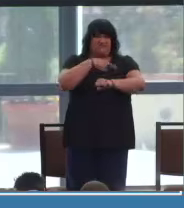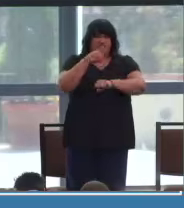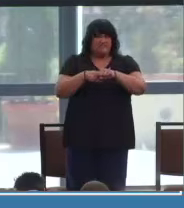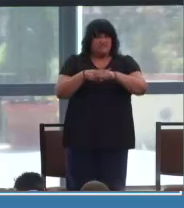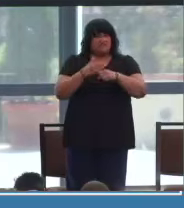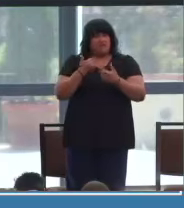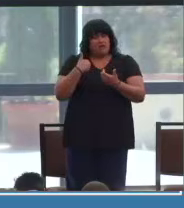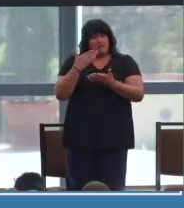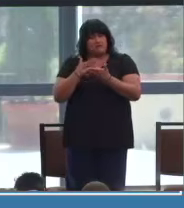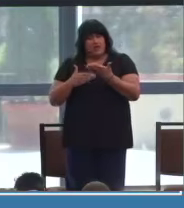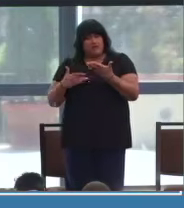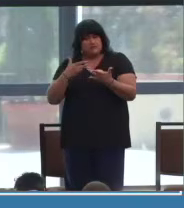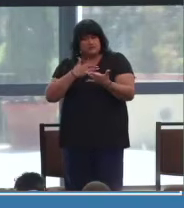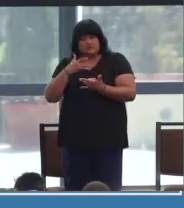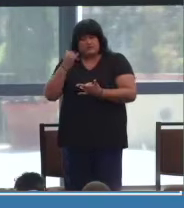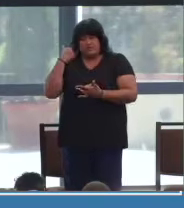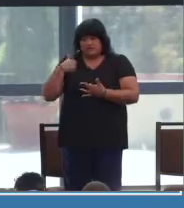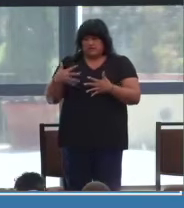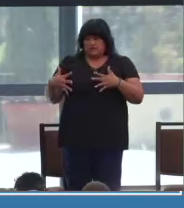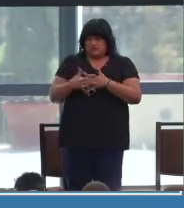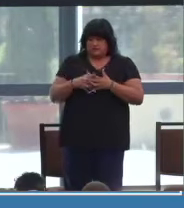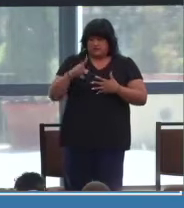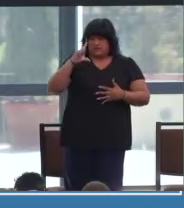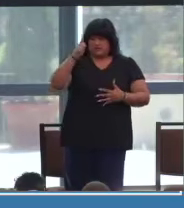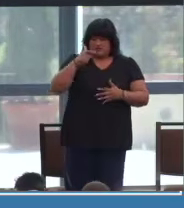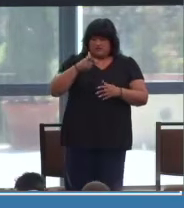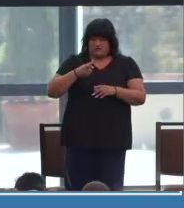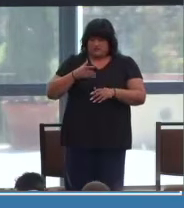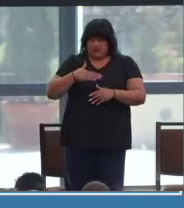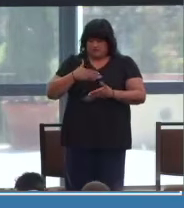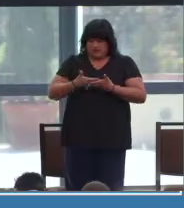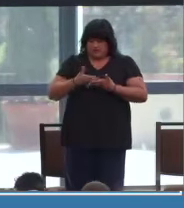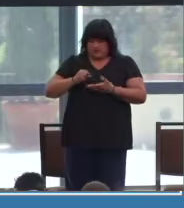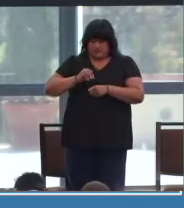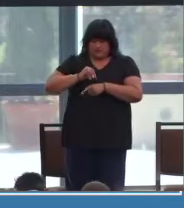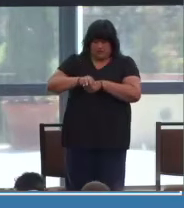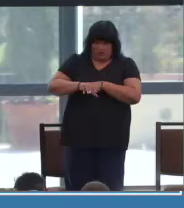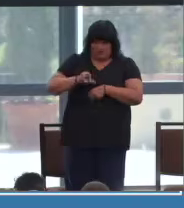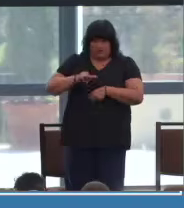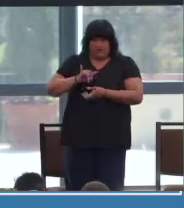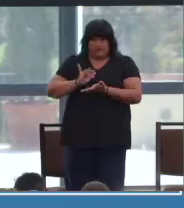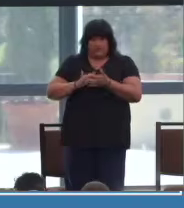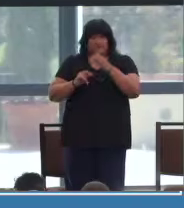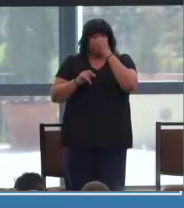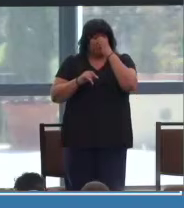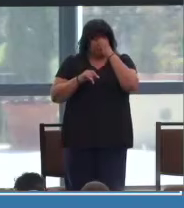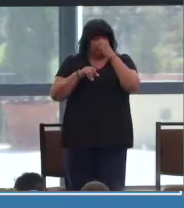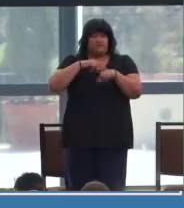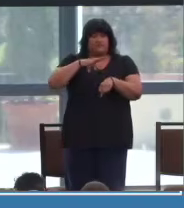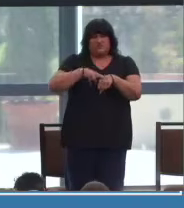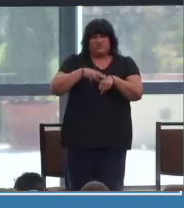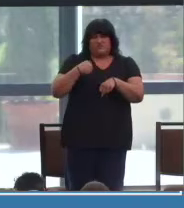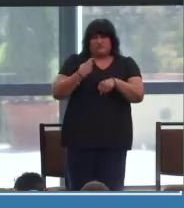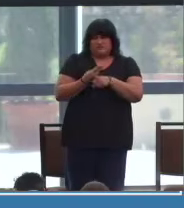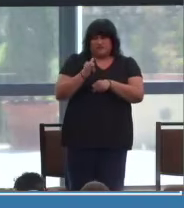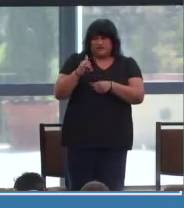that, maybe if you get pregnant down the line, your baby could be exposed to those medicines. But that being said, sometimes we do use those medicines. And again,